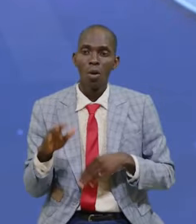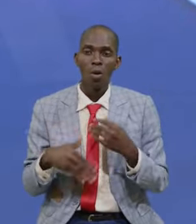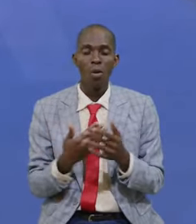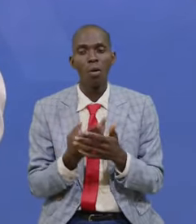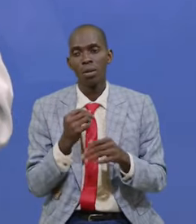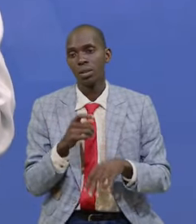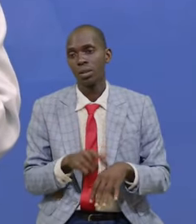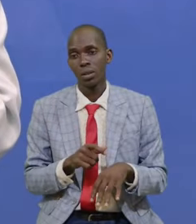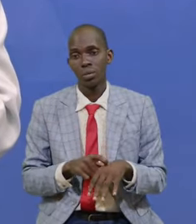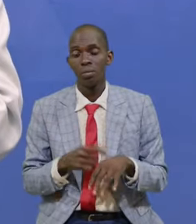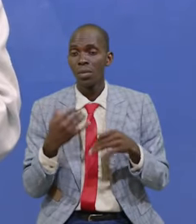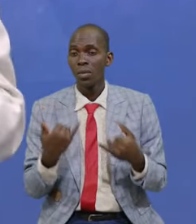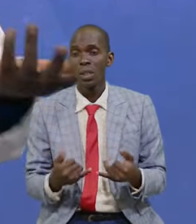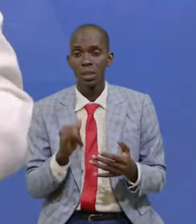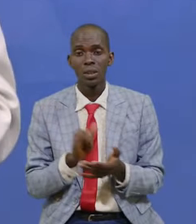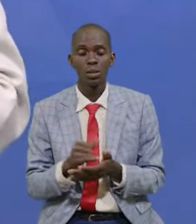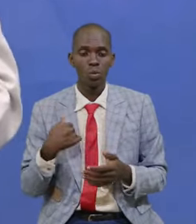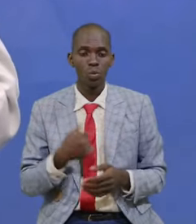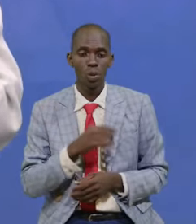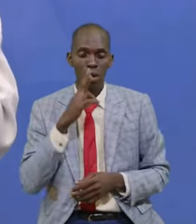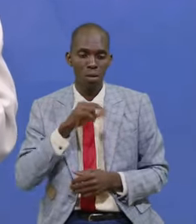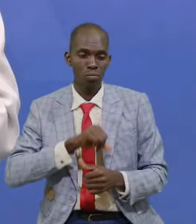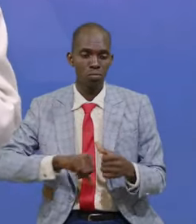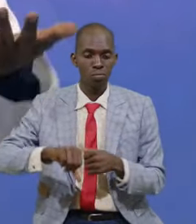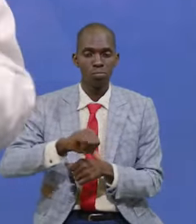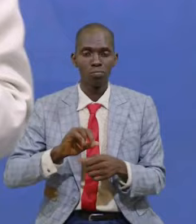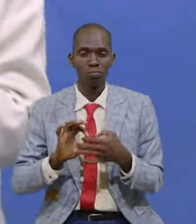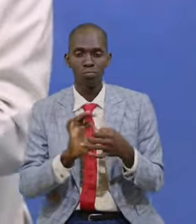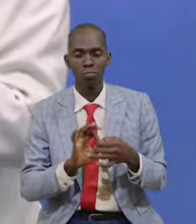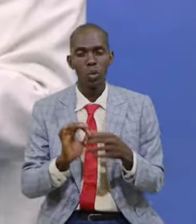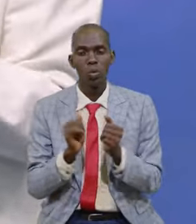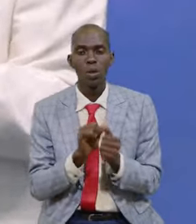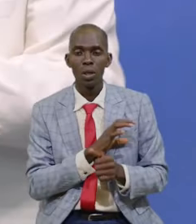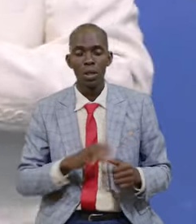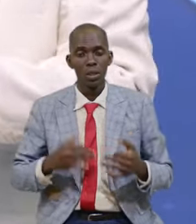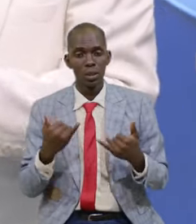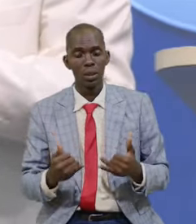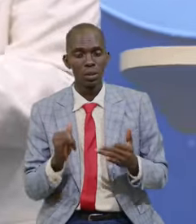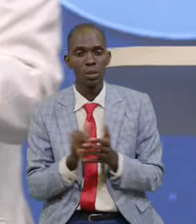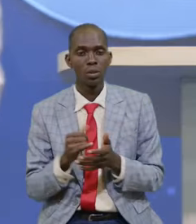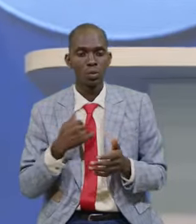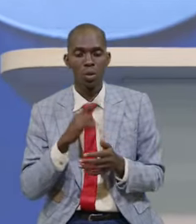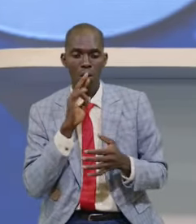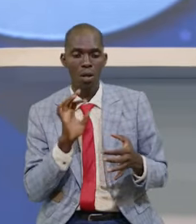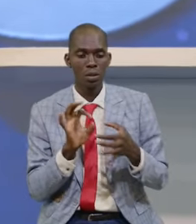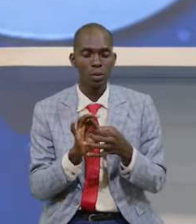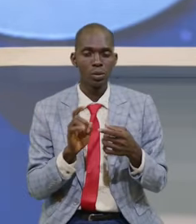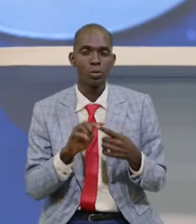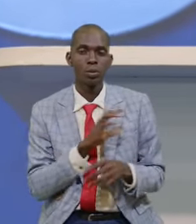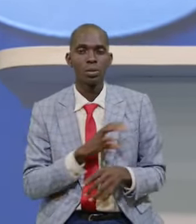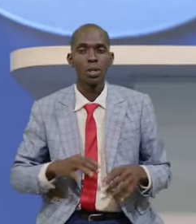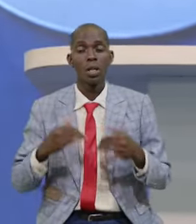we're associated with Christ, and now that we're bound unto Christ, and now that we've become